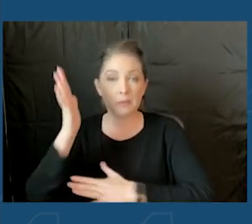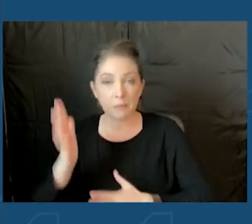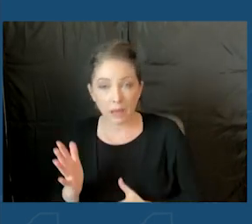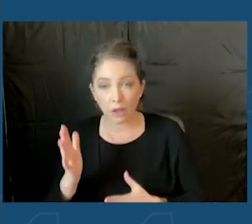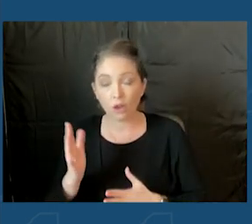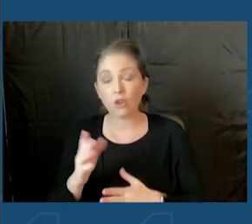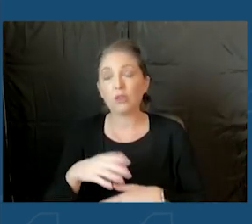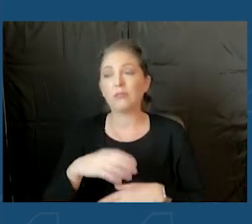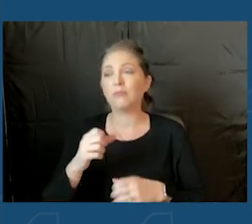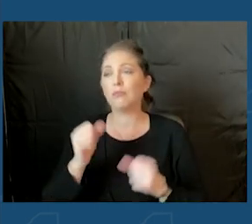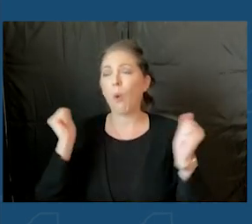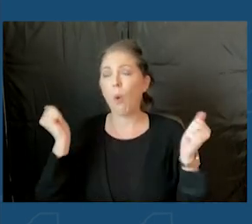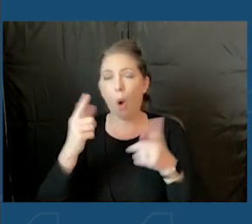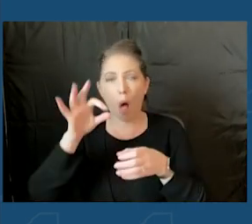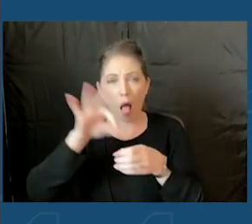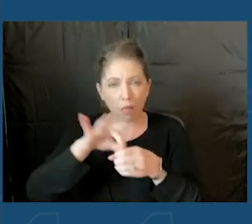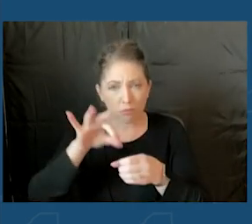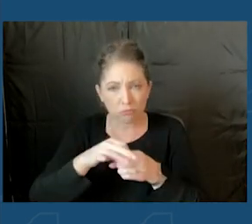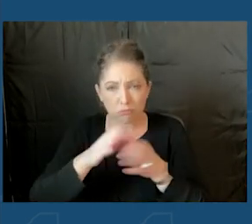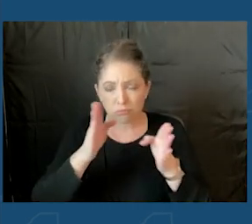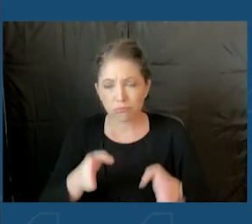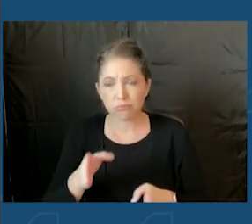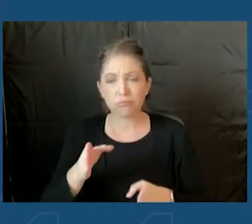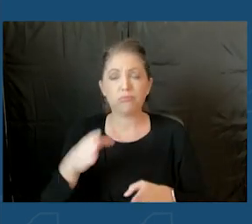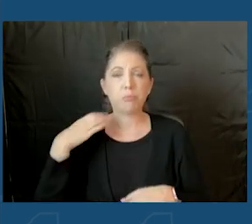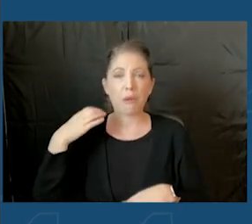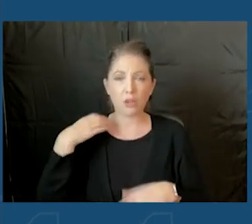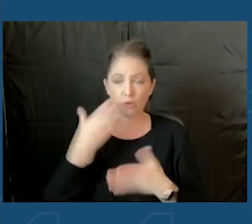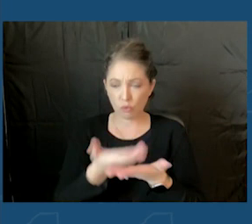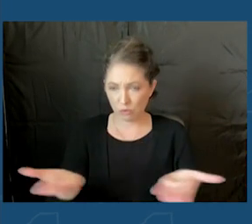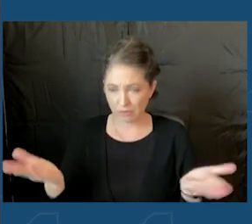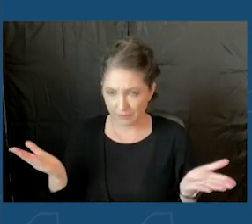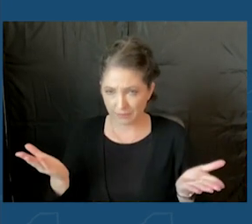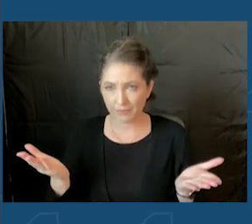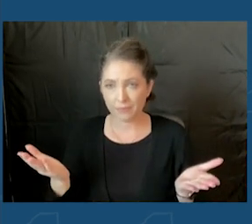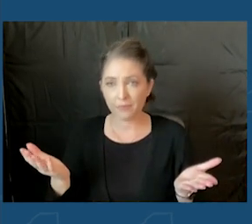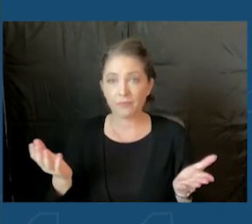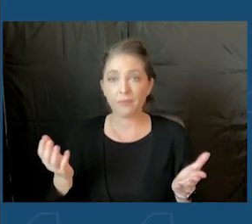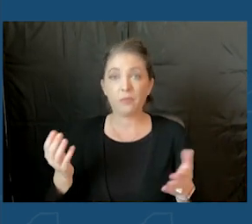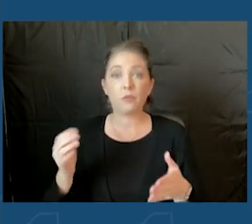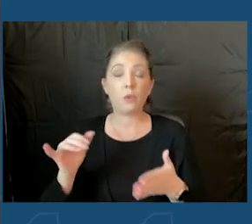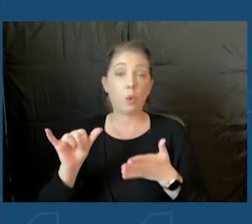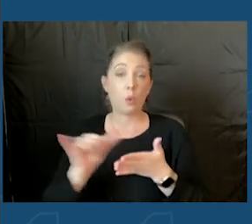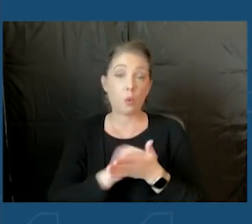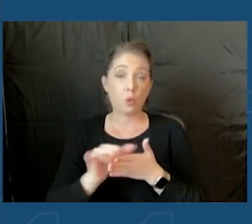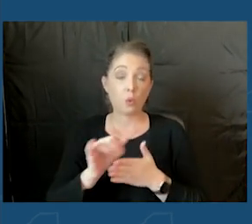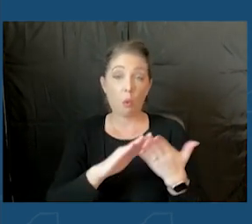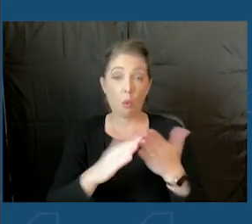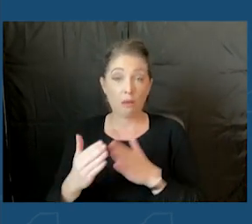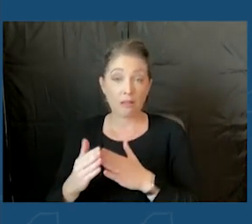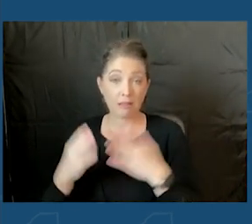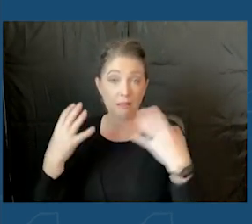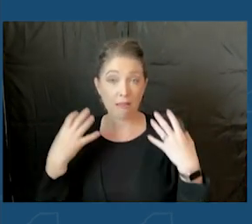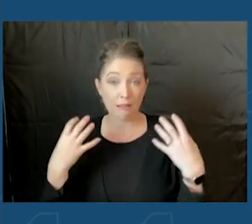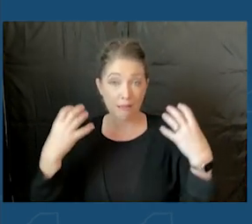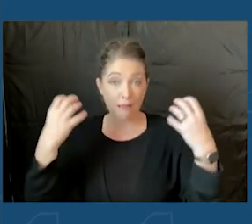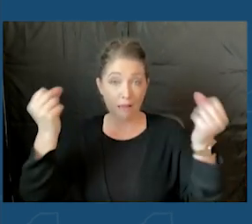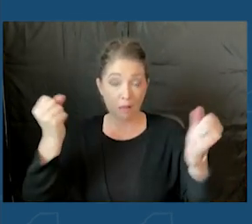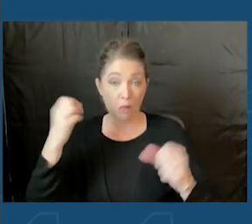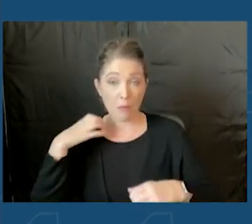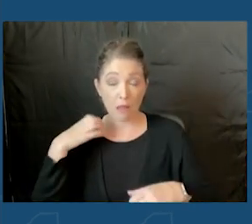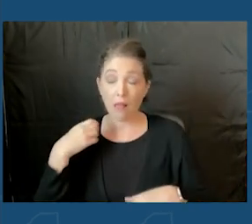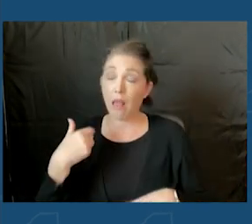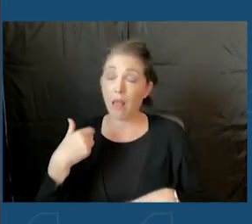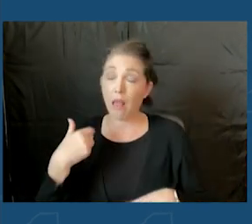elected officials who are here today. As the New York City Health Commissioner, I thank you for your leadership in these